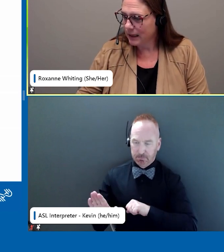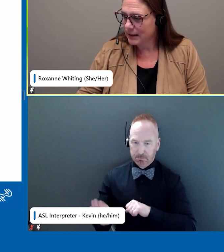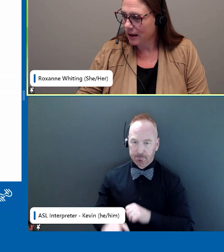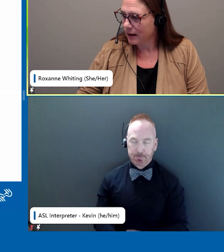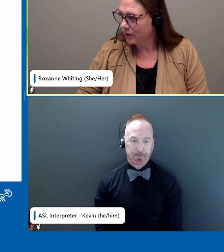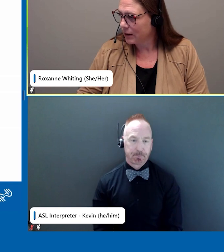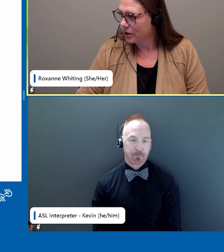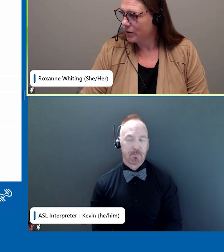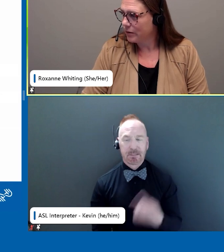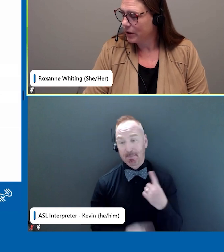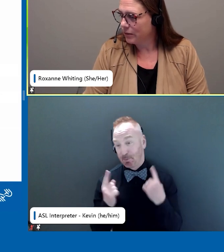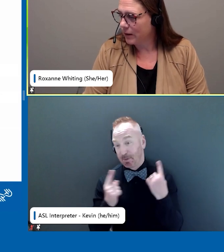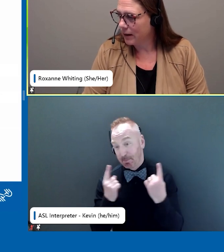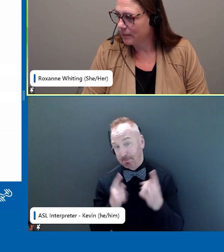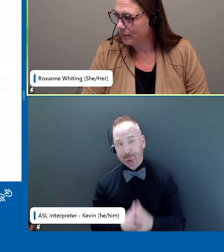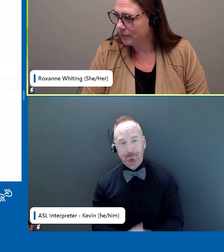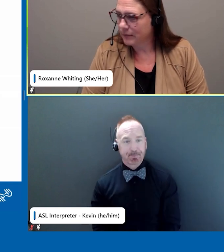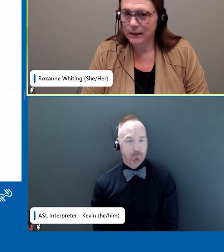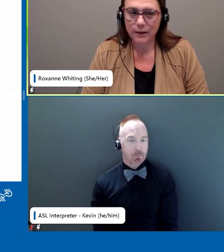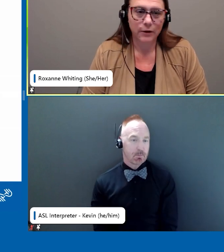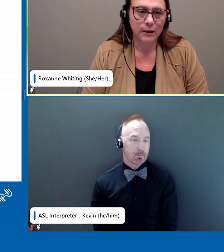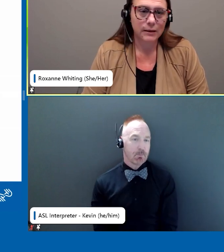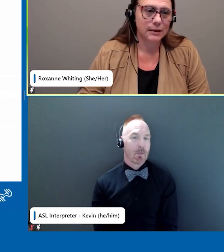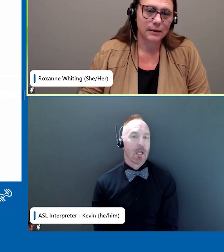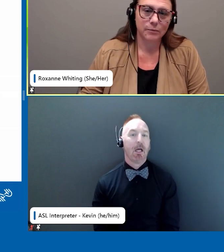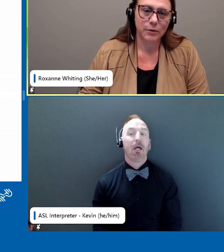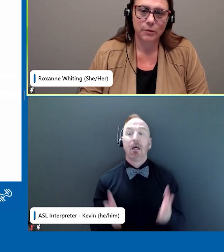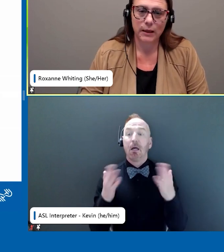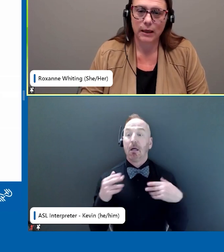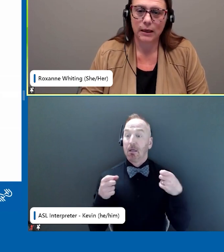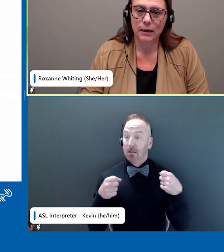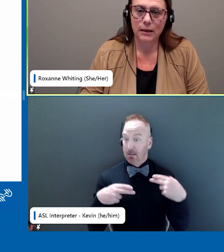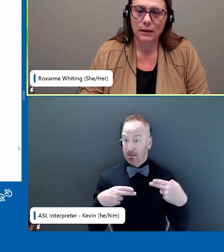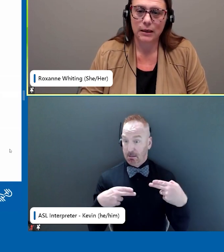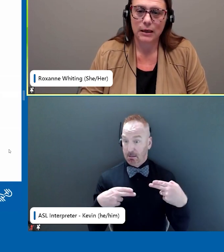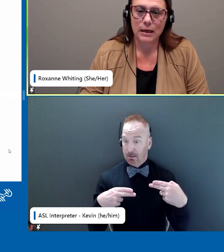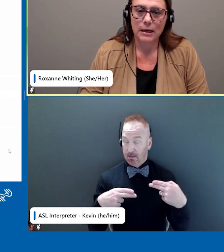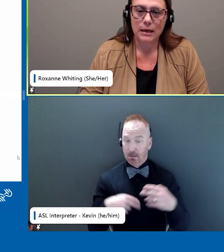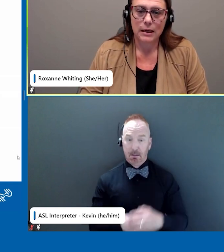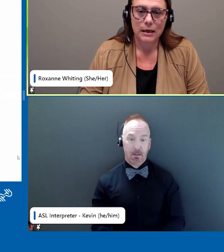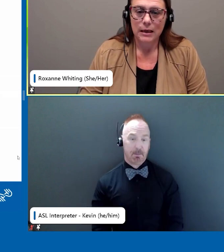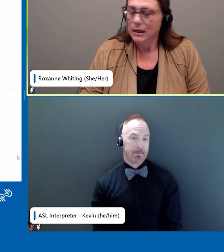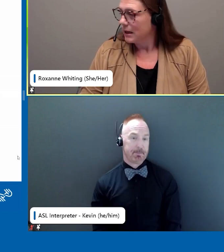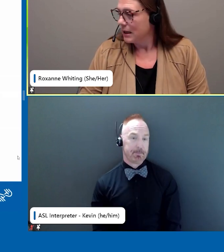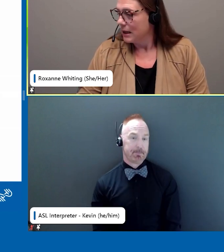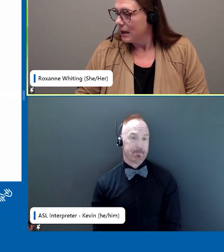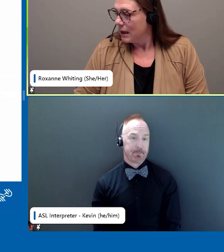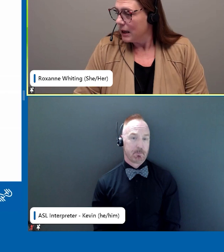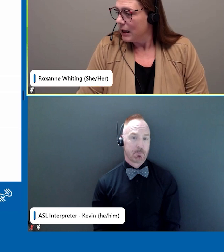On the next slide, we're going to show you the difference between